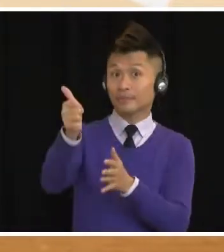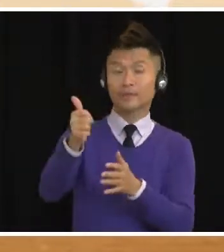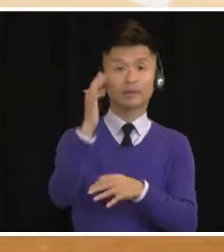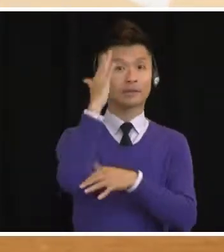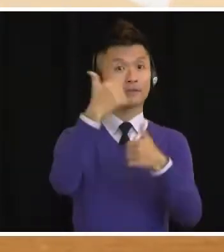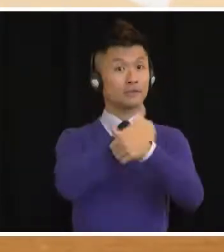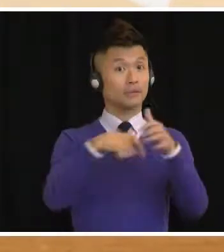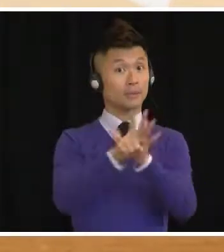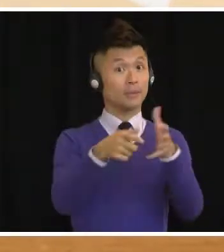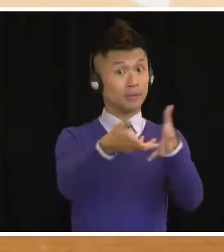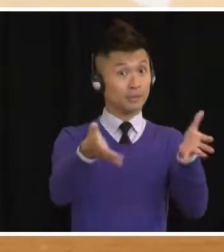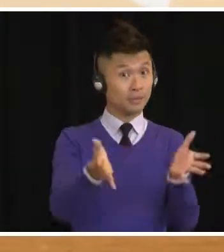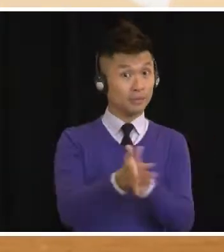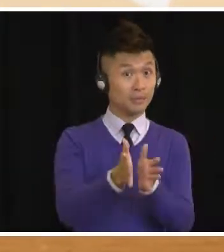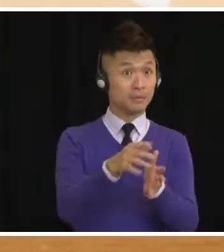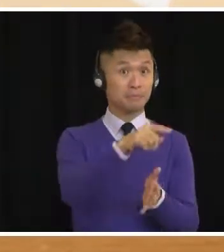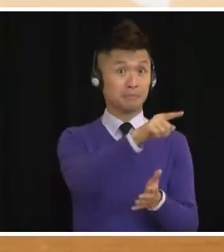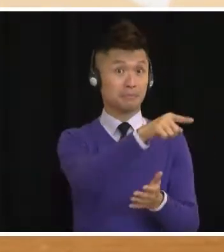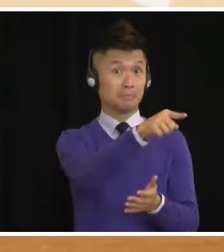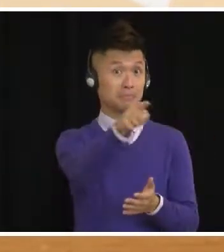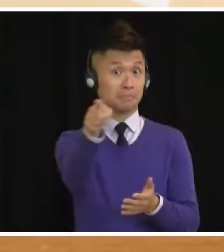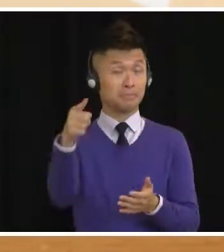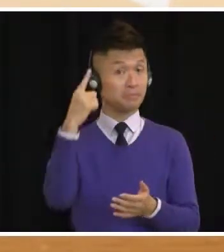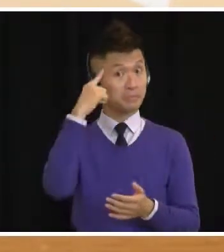You want to say anything?